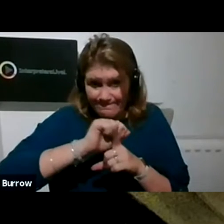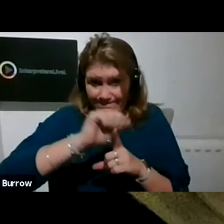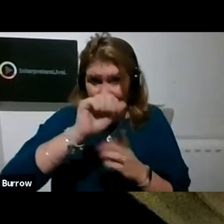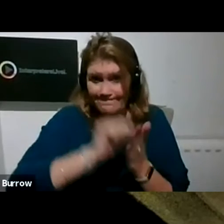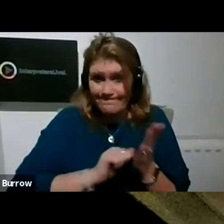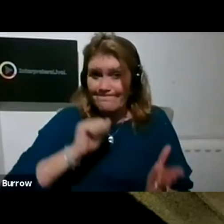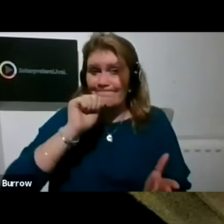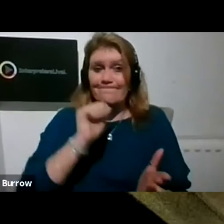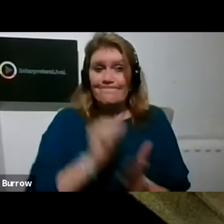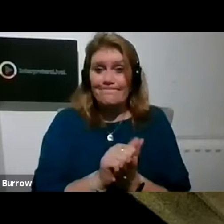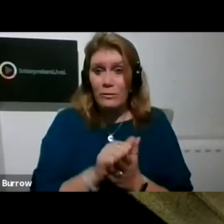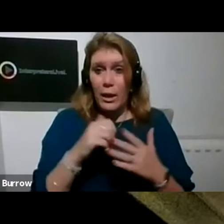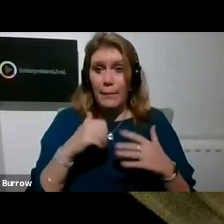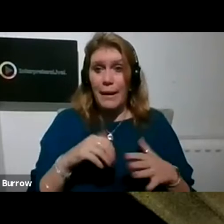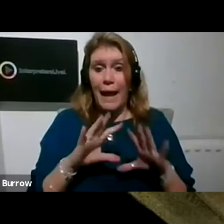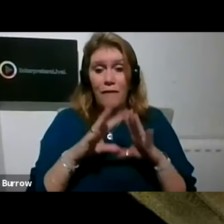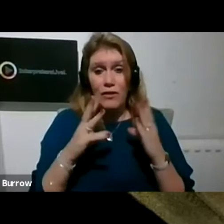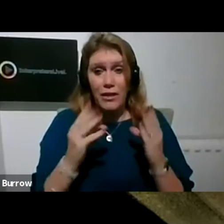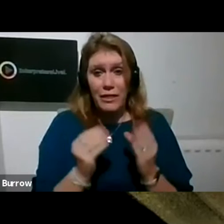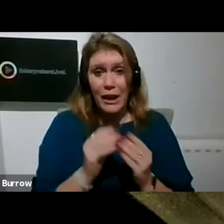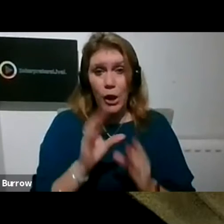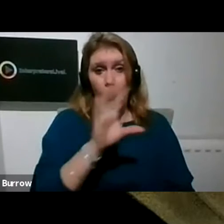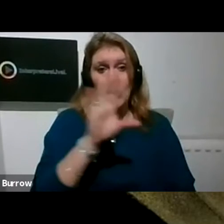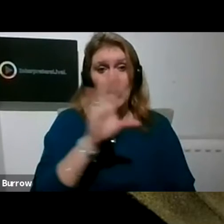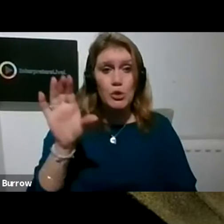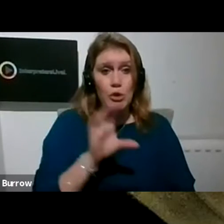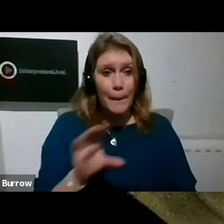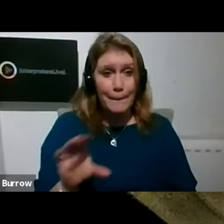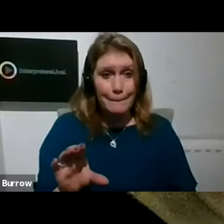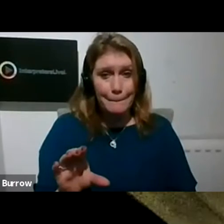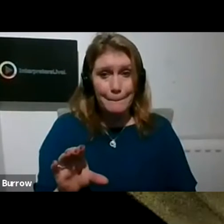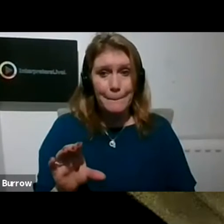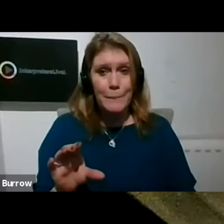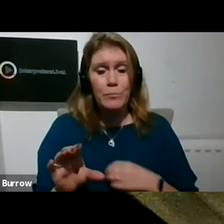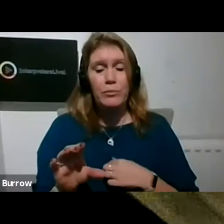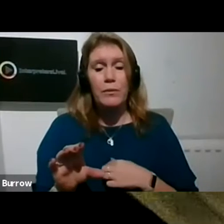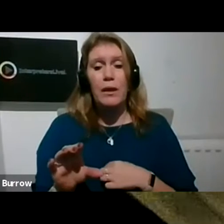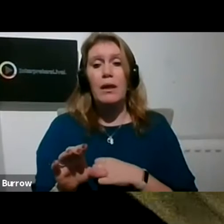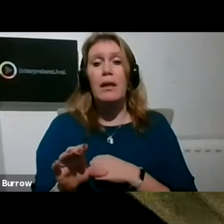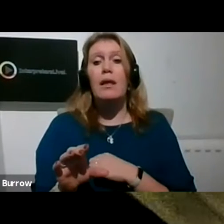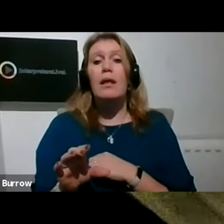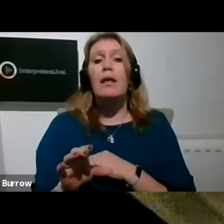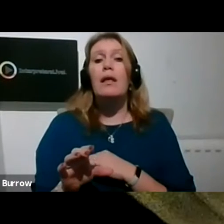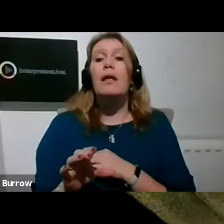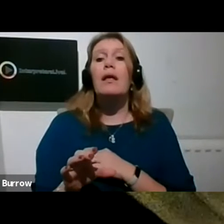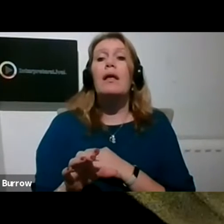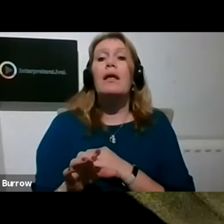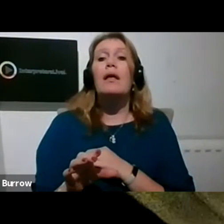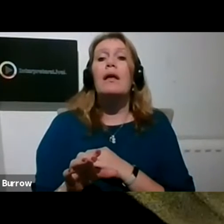did everything on Zoom, but recorded